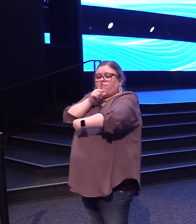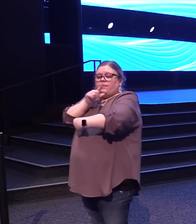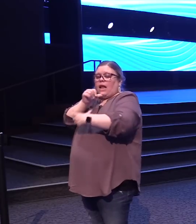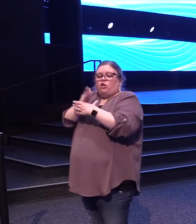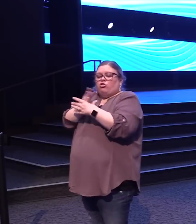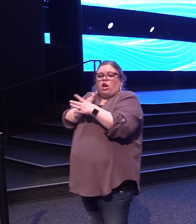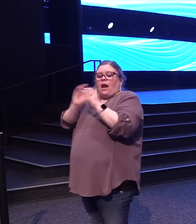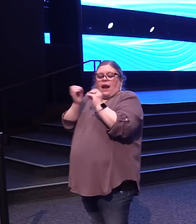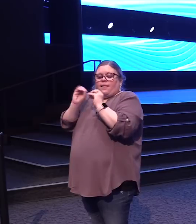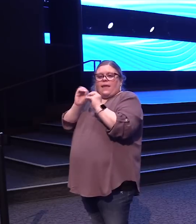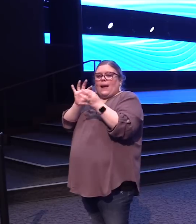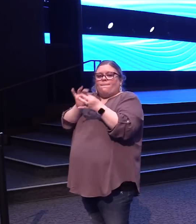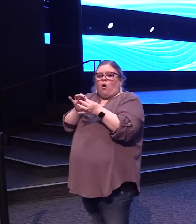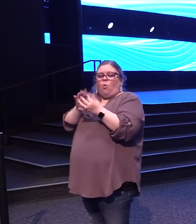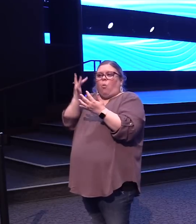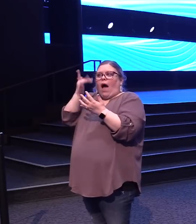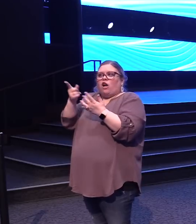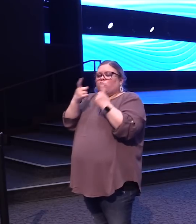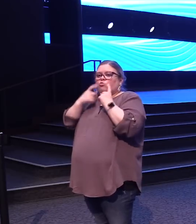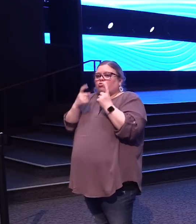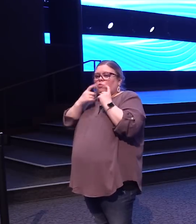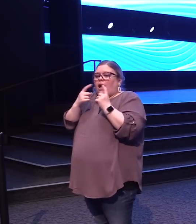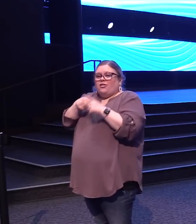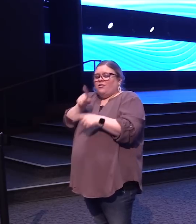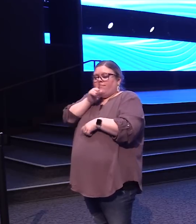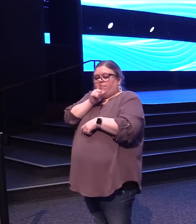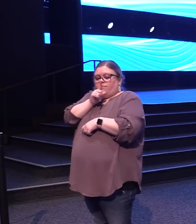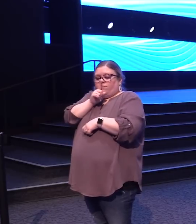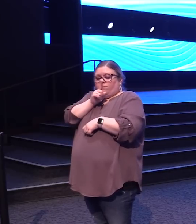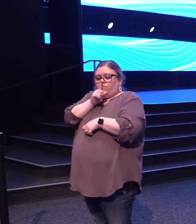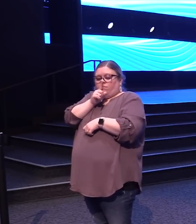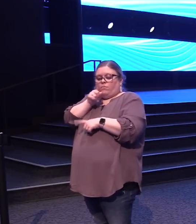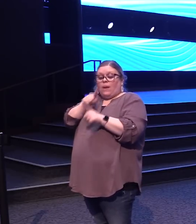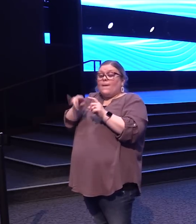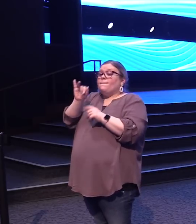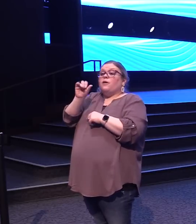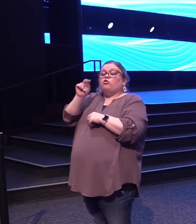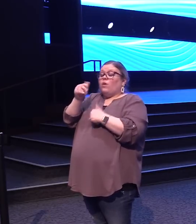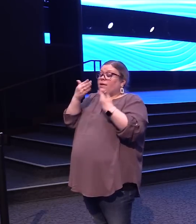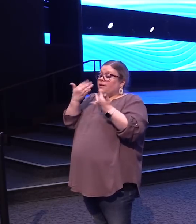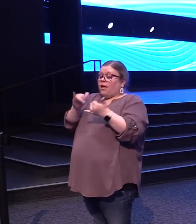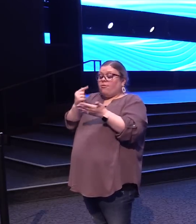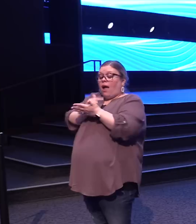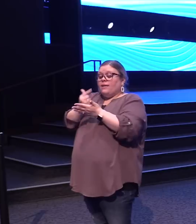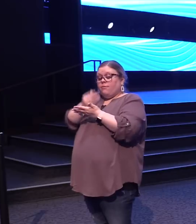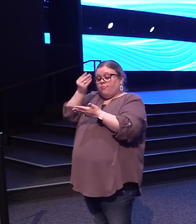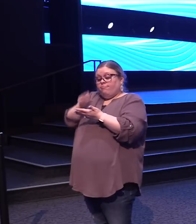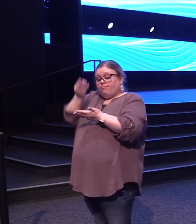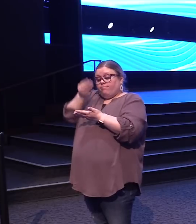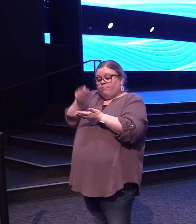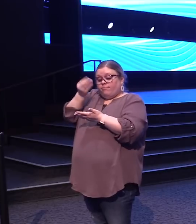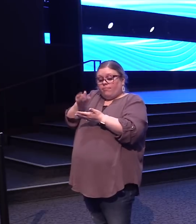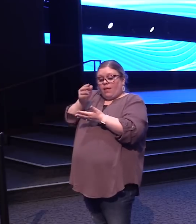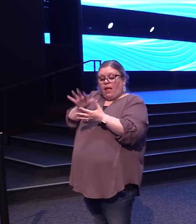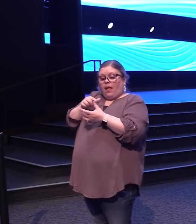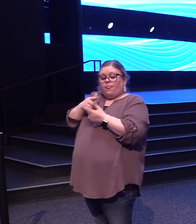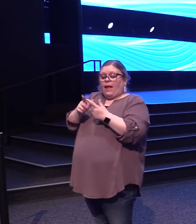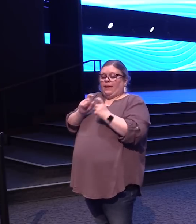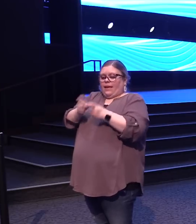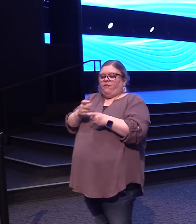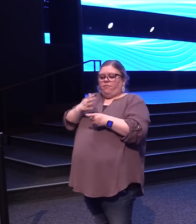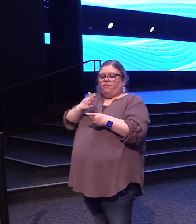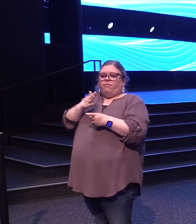share anything about the reasons why she was crying. But Johanna got to share the gospel with her and also gave her her